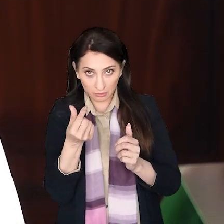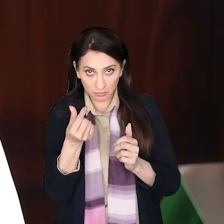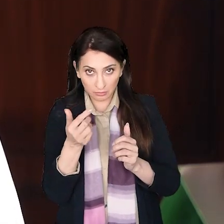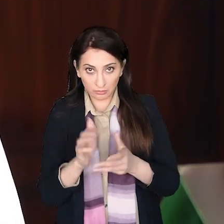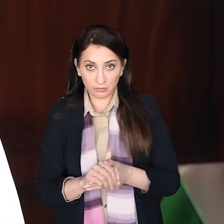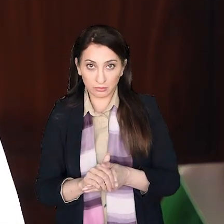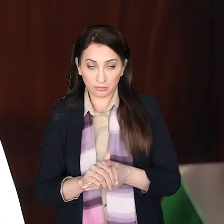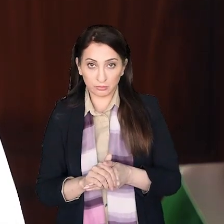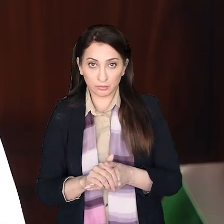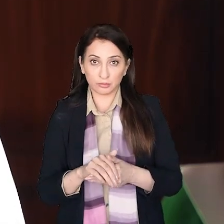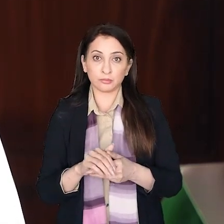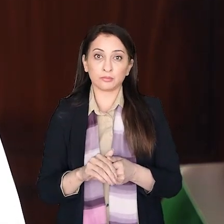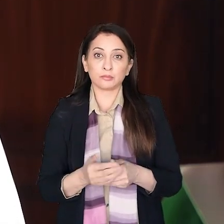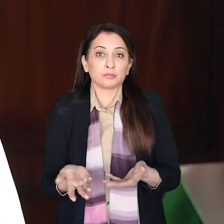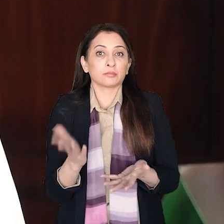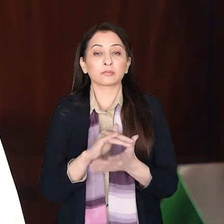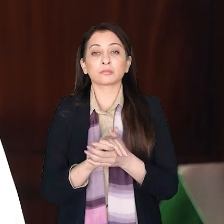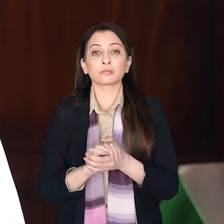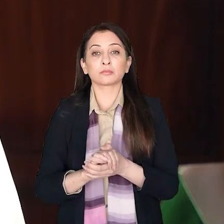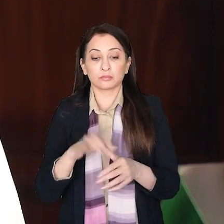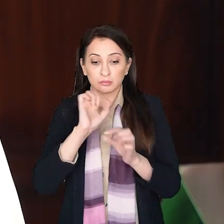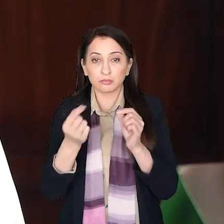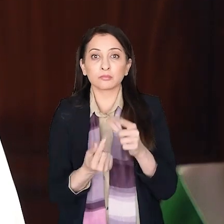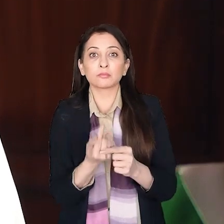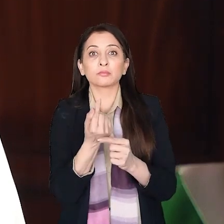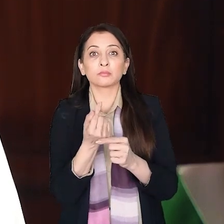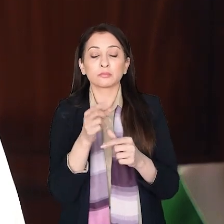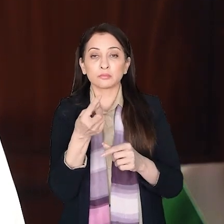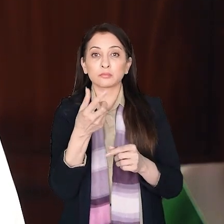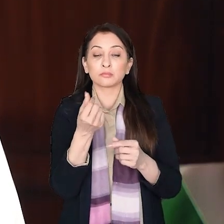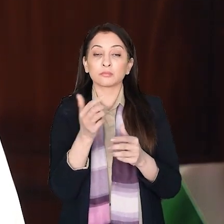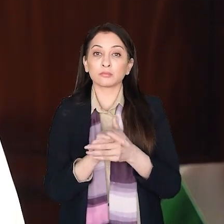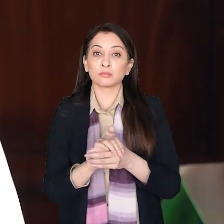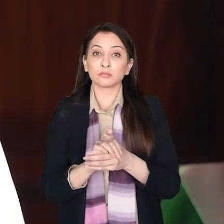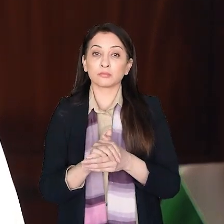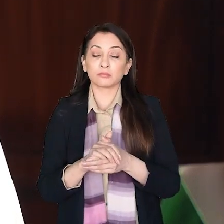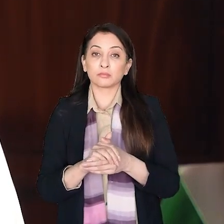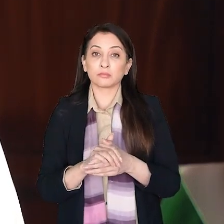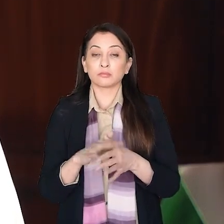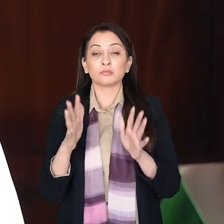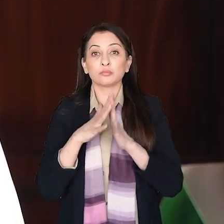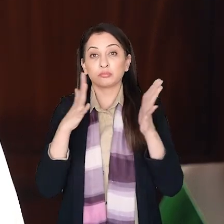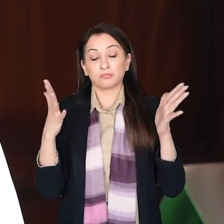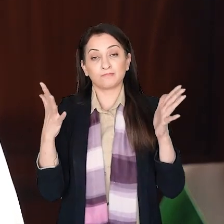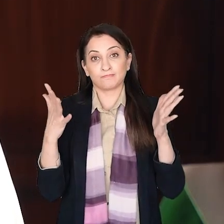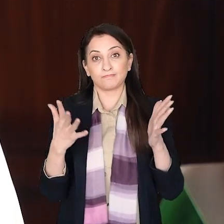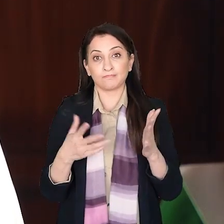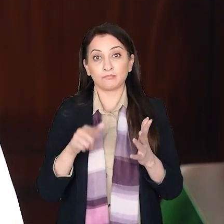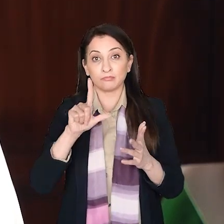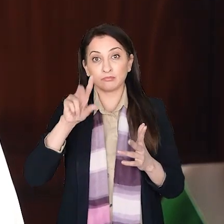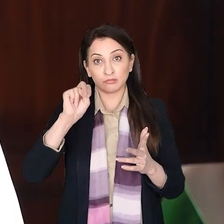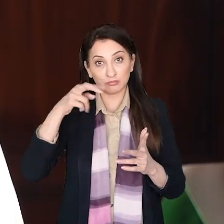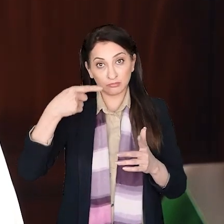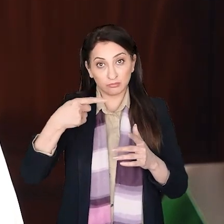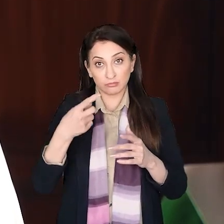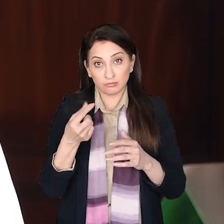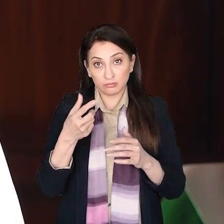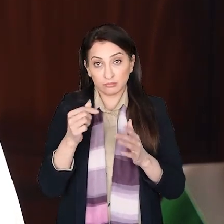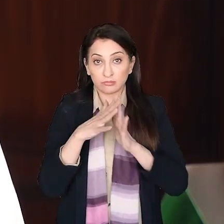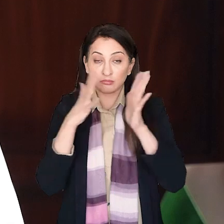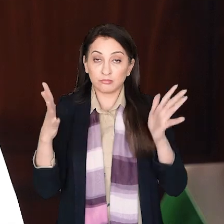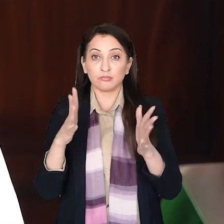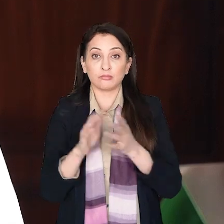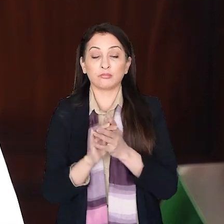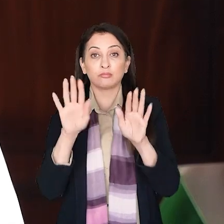prices, or whether it's the prices of natural gas, which are now almost on par with our LNG prices, which is